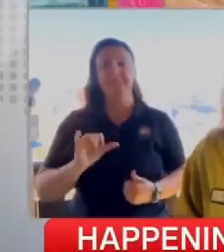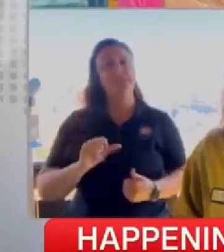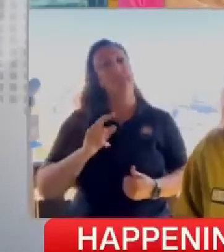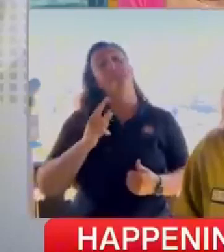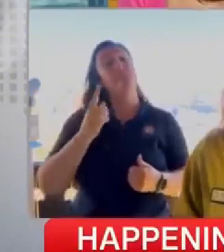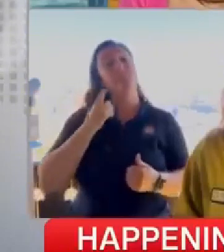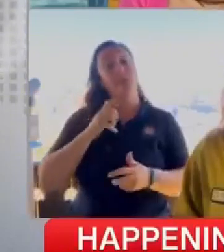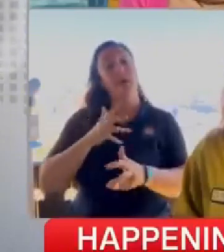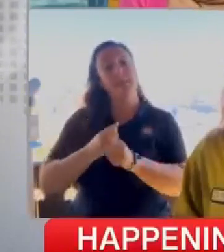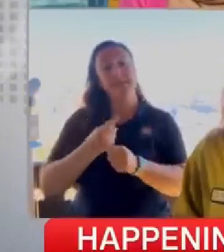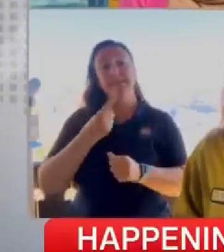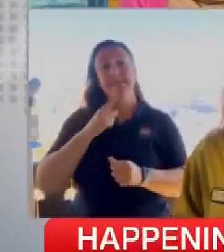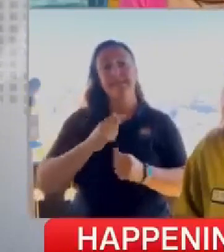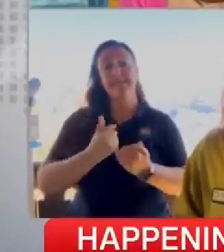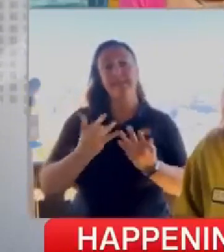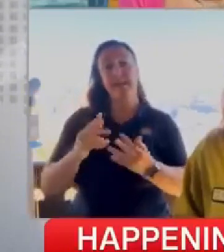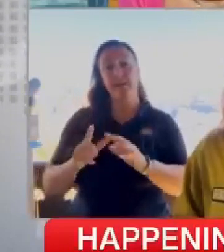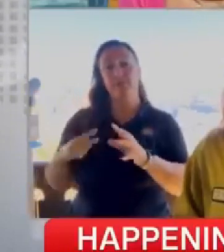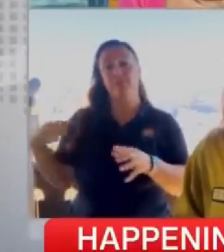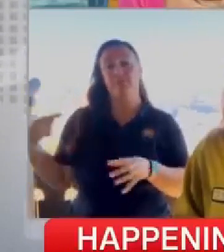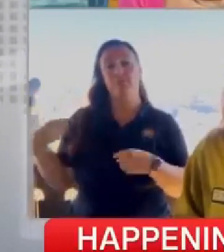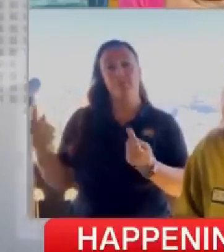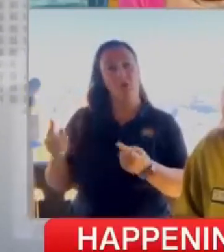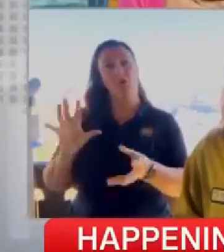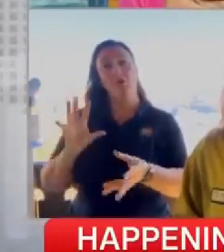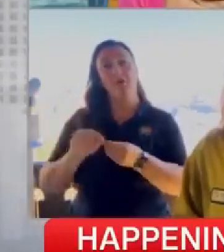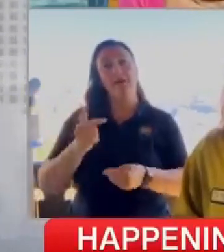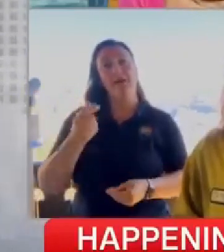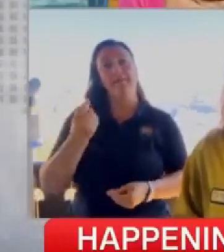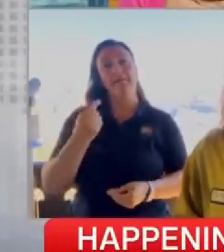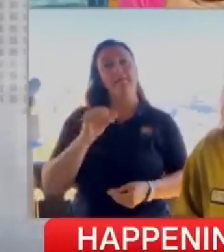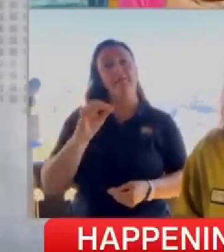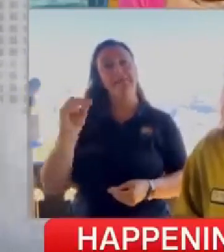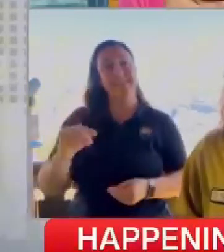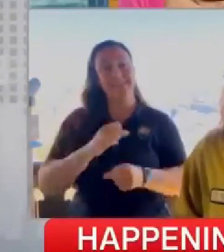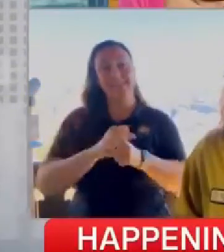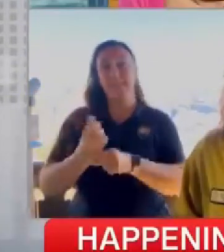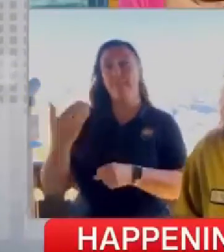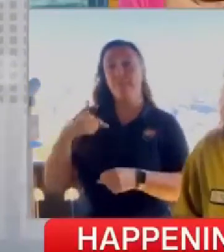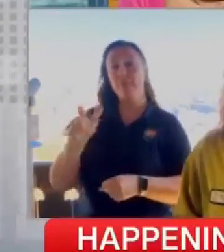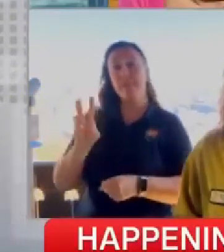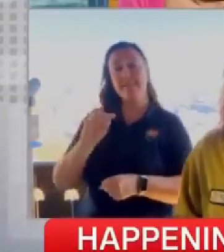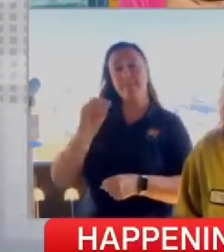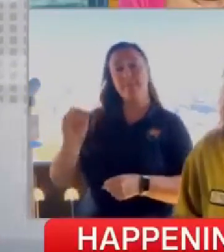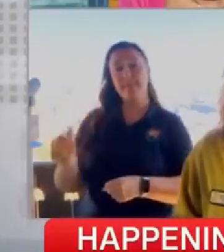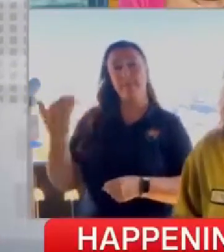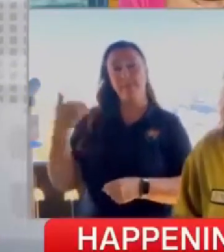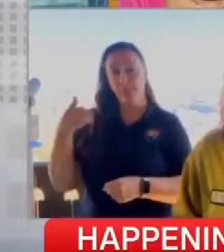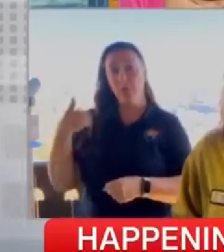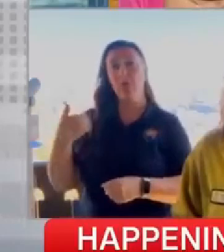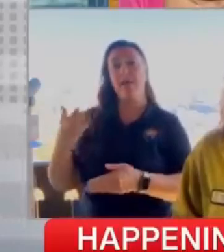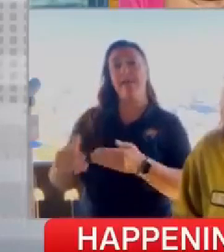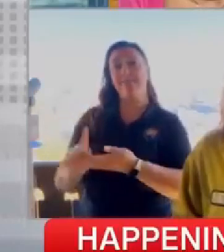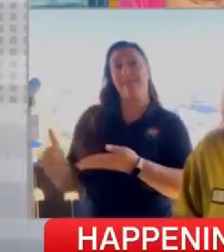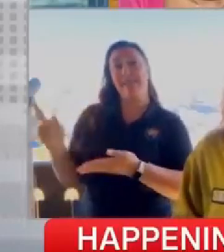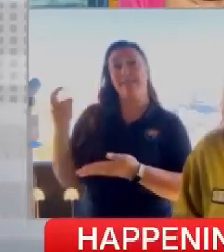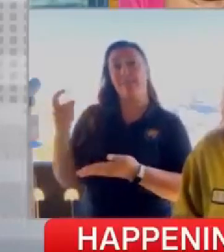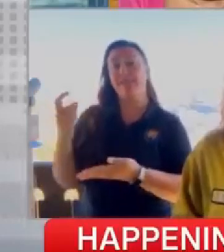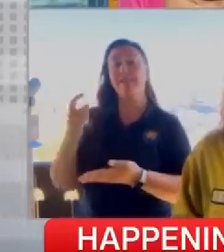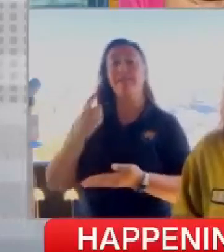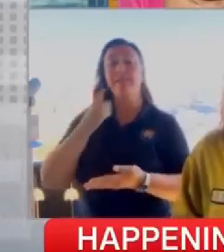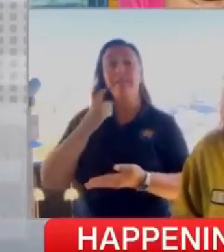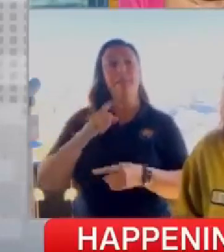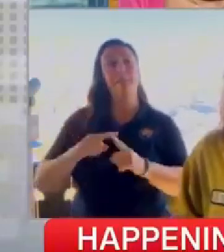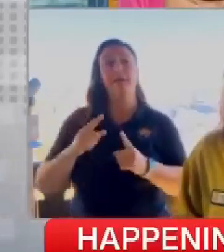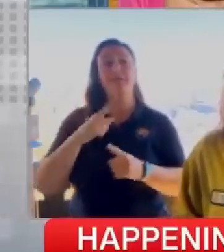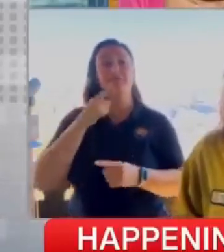just 11% contained. The fire was at 26% containment at the end of last week, but then dry heat, gusty